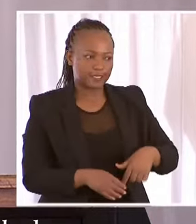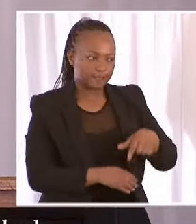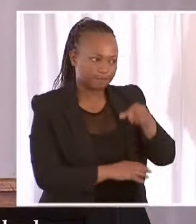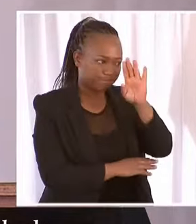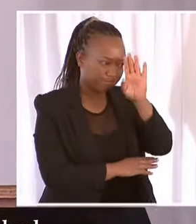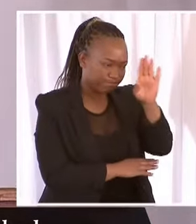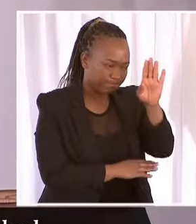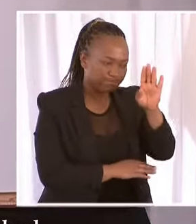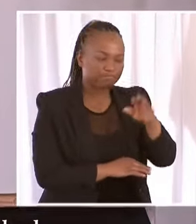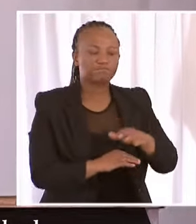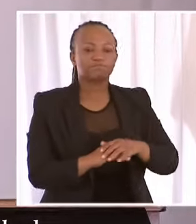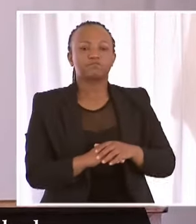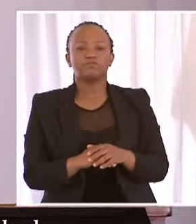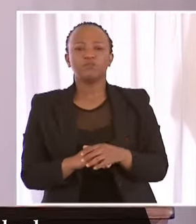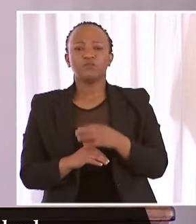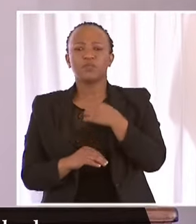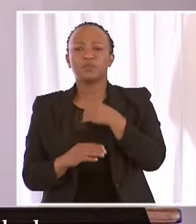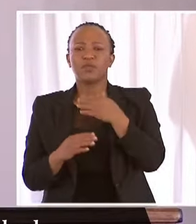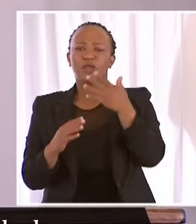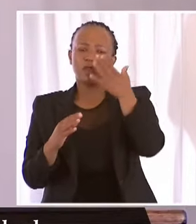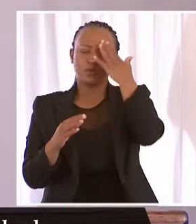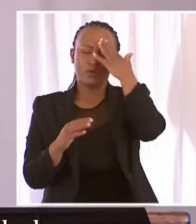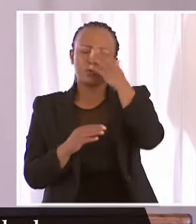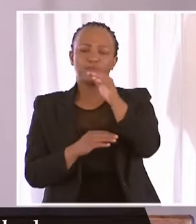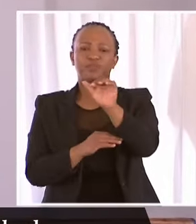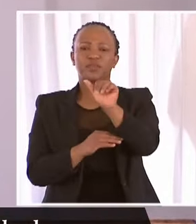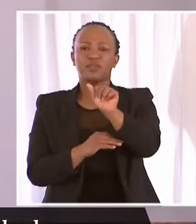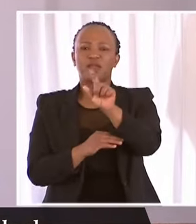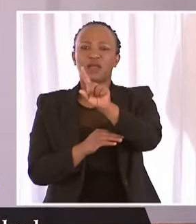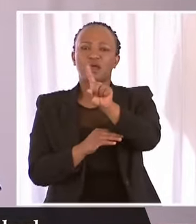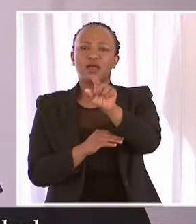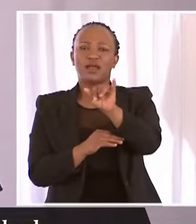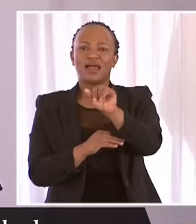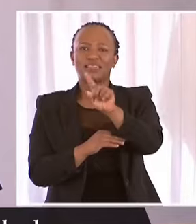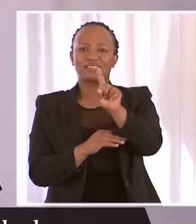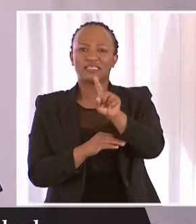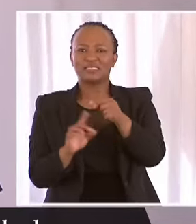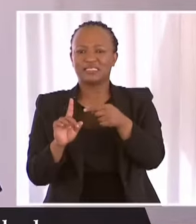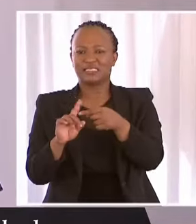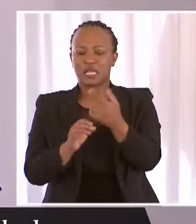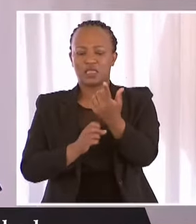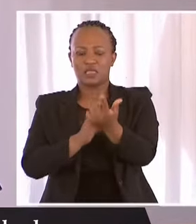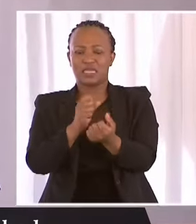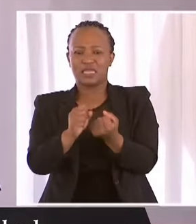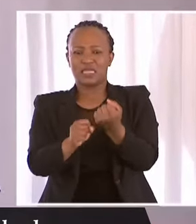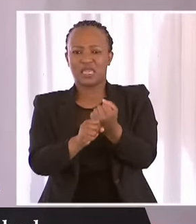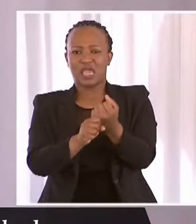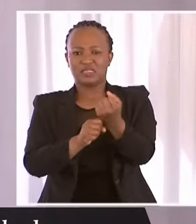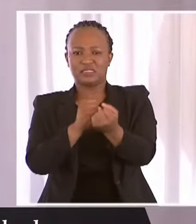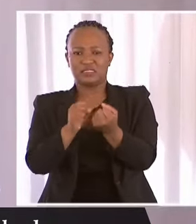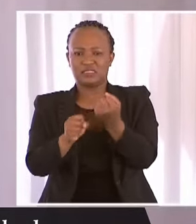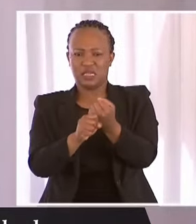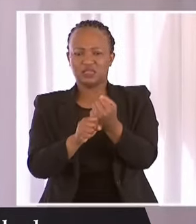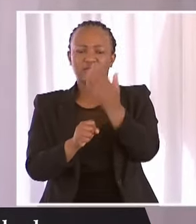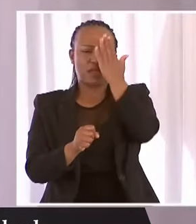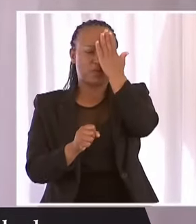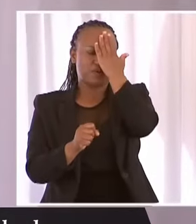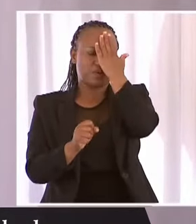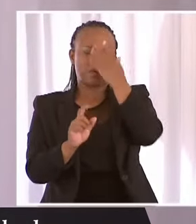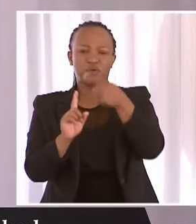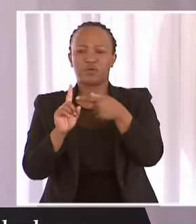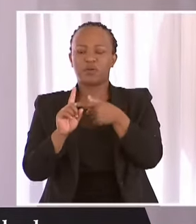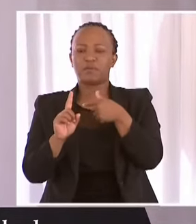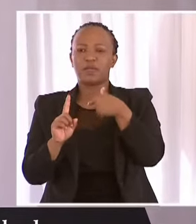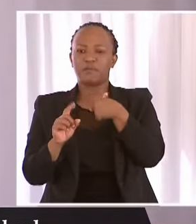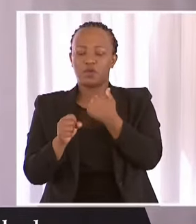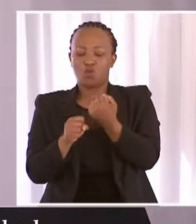Of course, I had known Aziz over a number of years, but my close association with Aziz dates